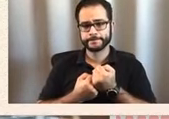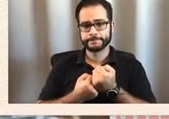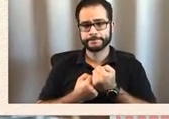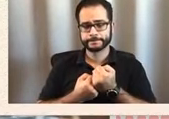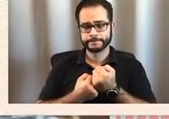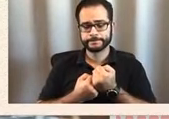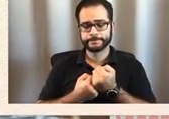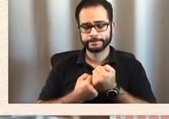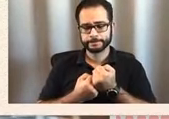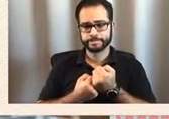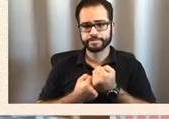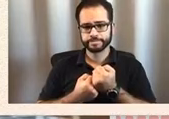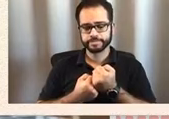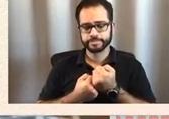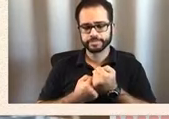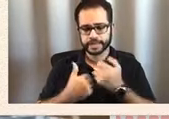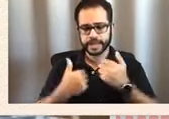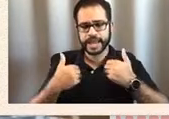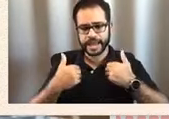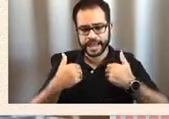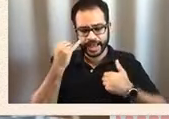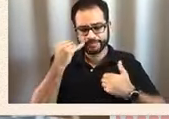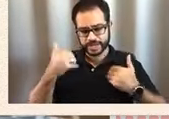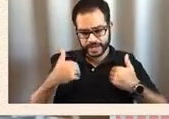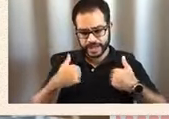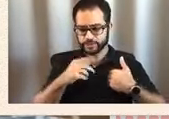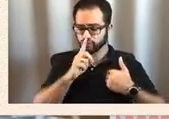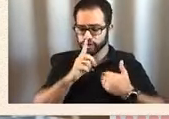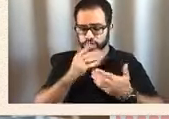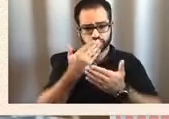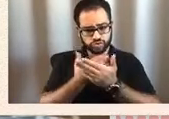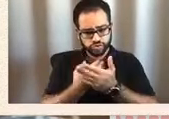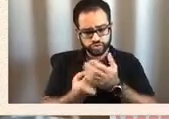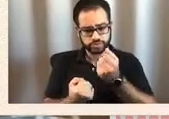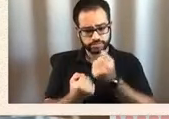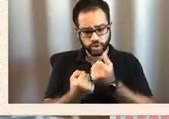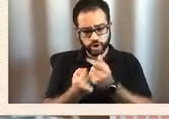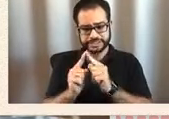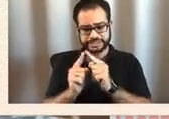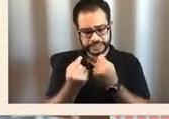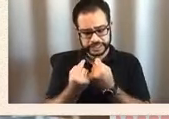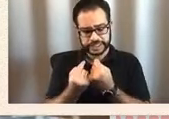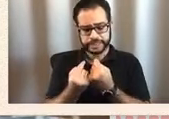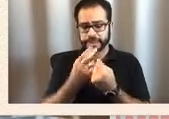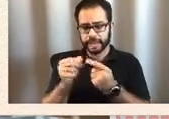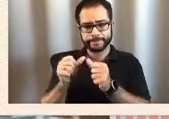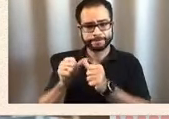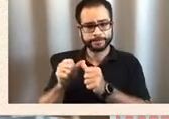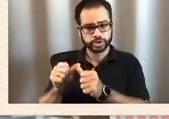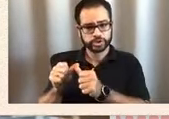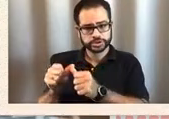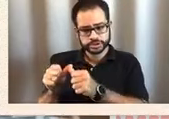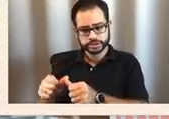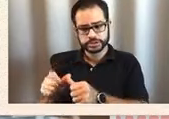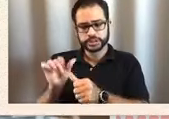Having good support team and being persistent leads into the game